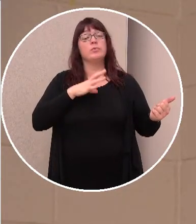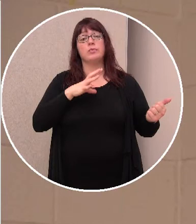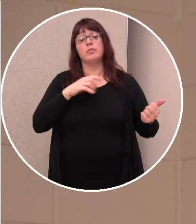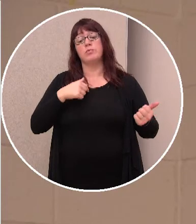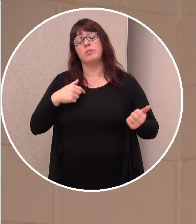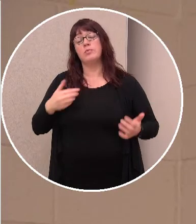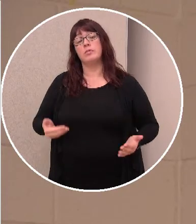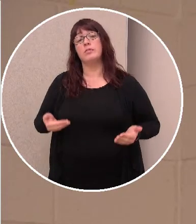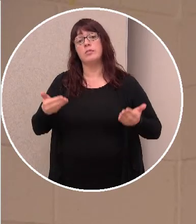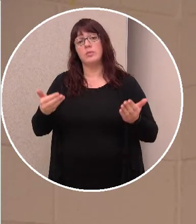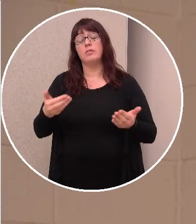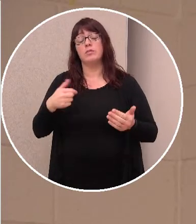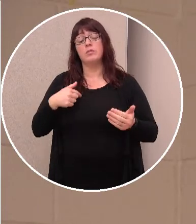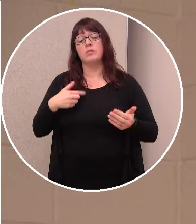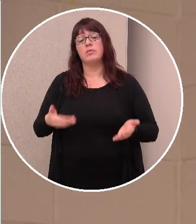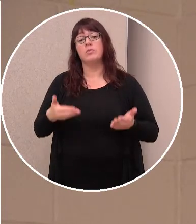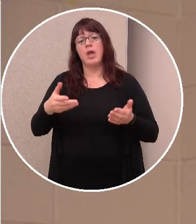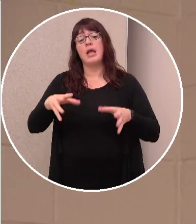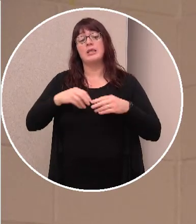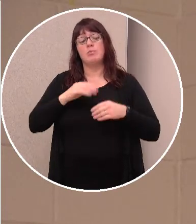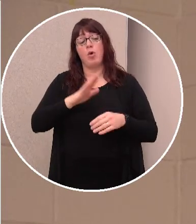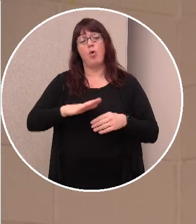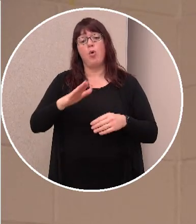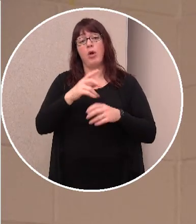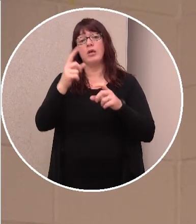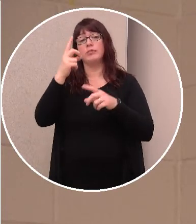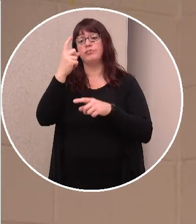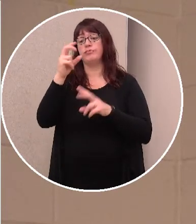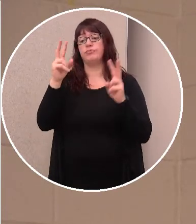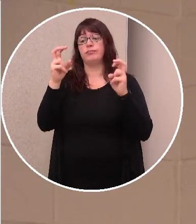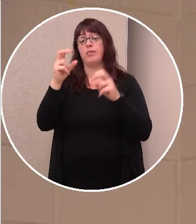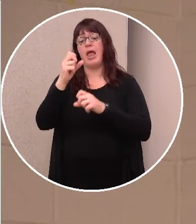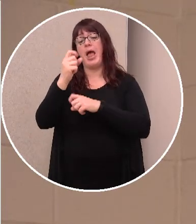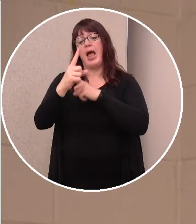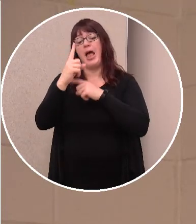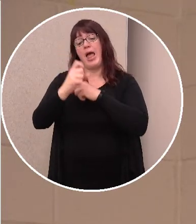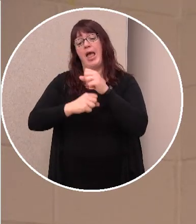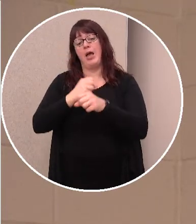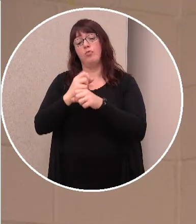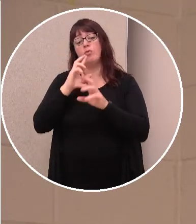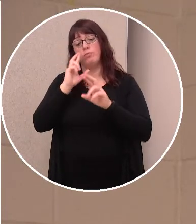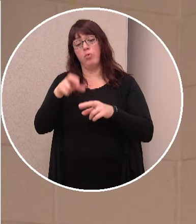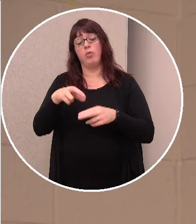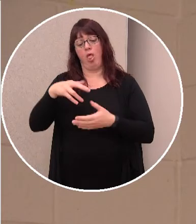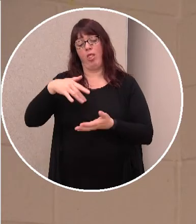motion that we accept the annual report as presented in our package.